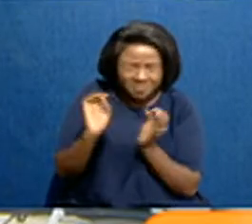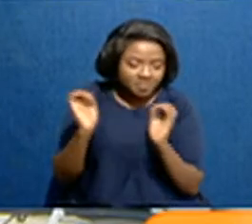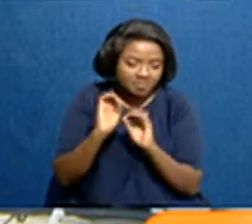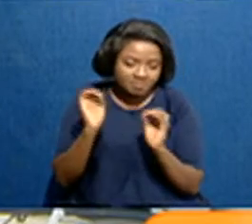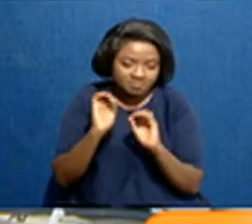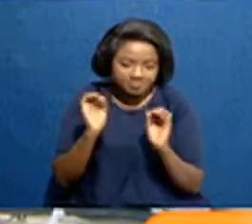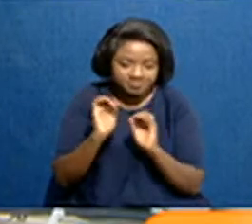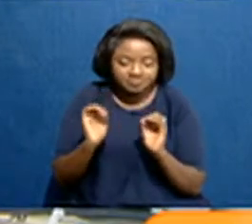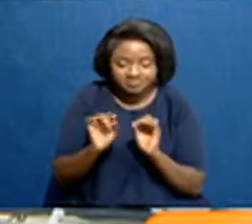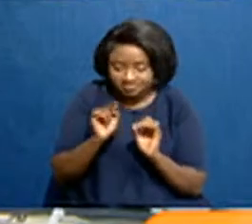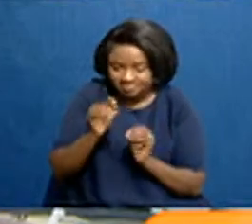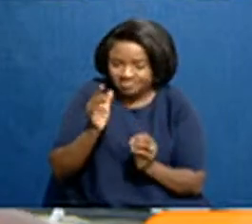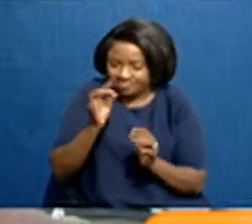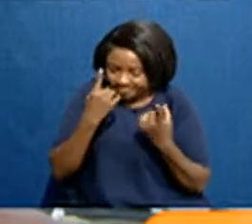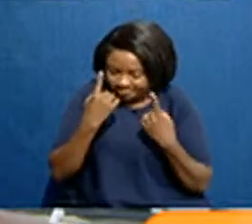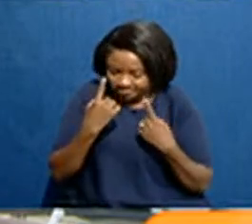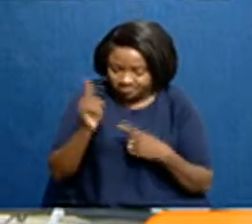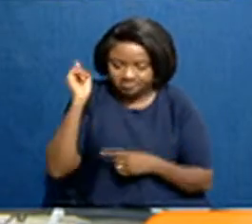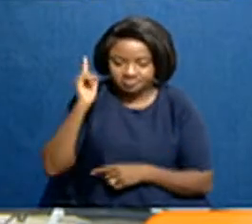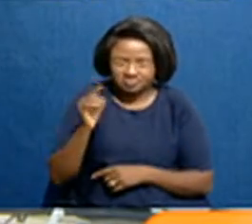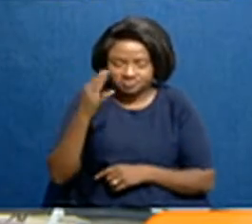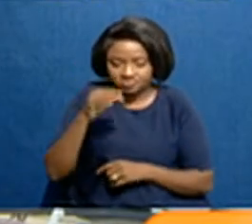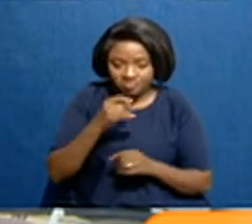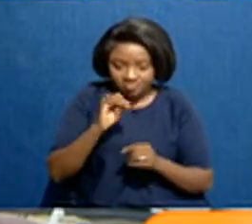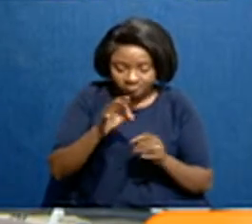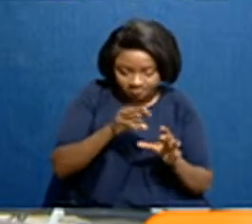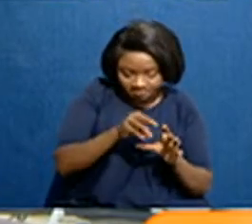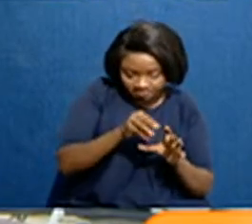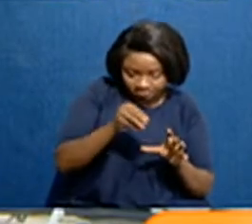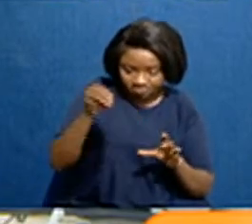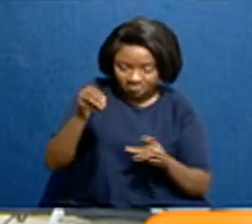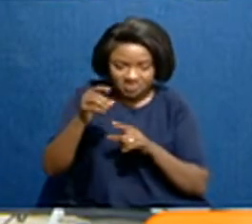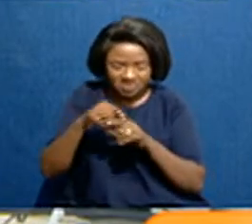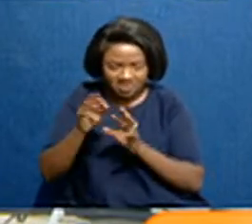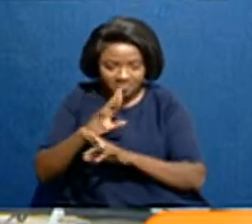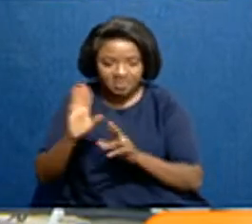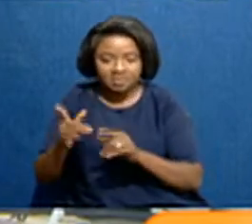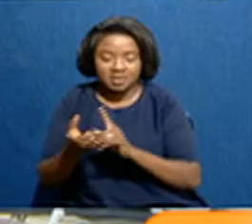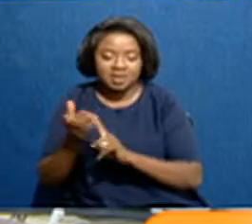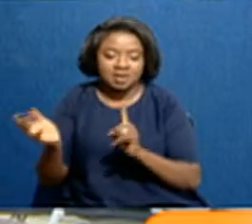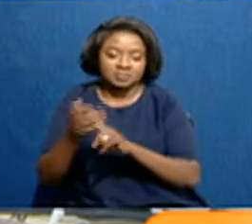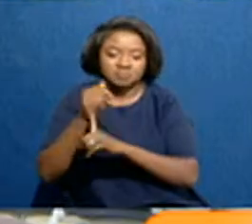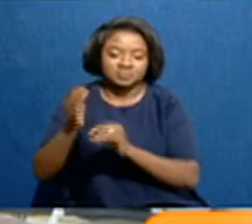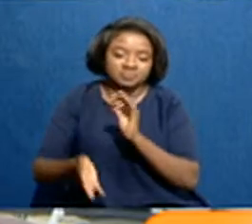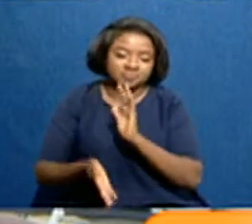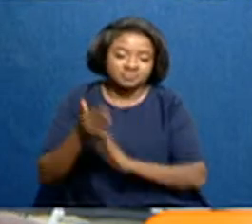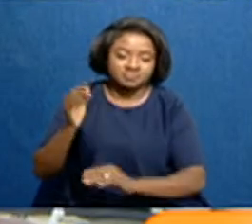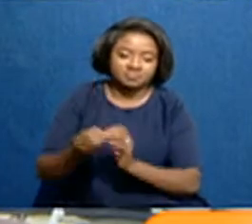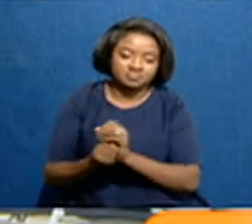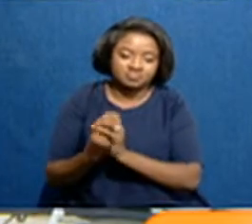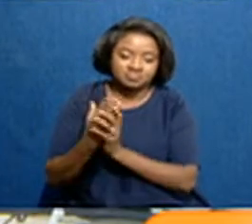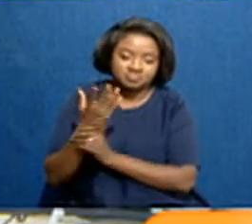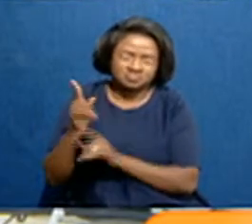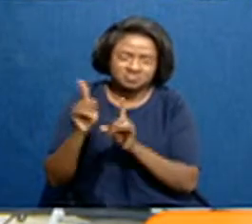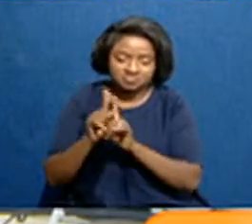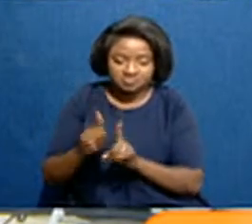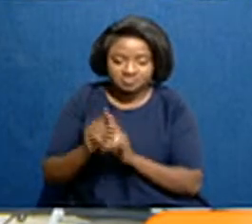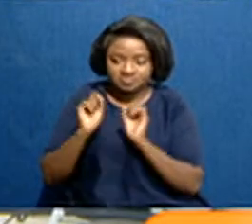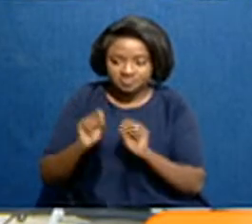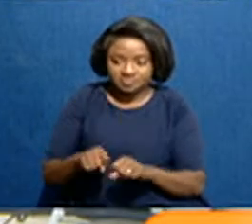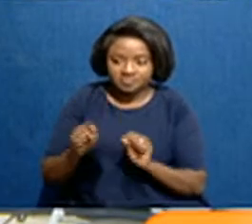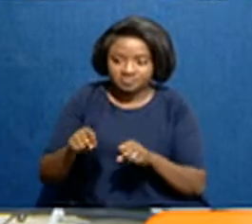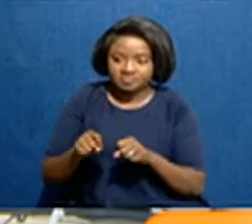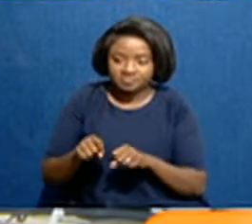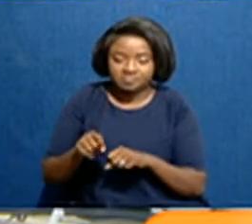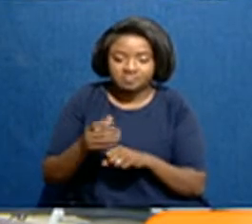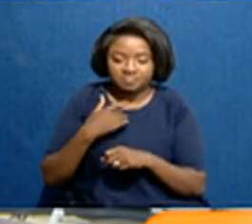important because when you transplant seeds at the optimum level, you're able to achieve faster growth and also